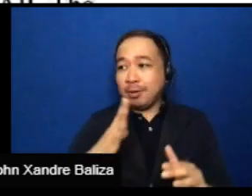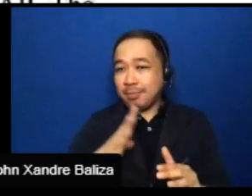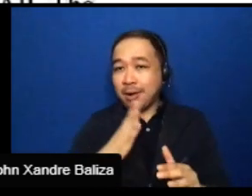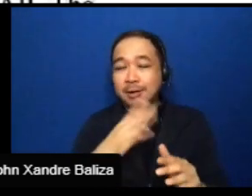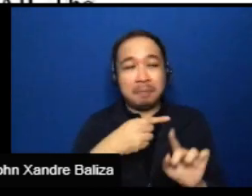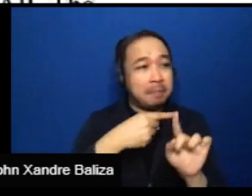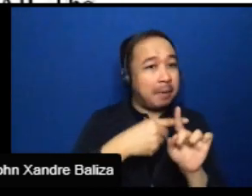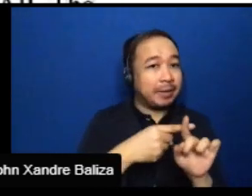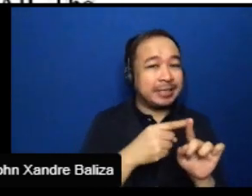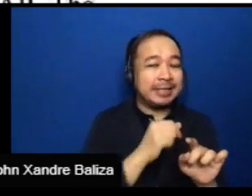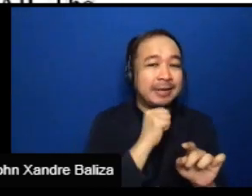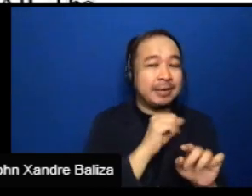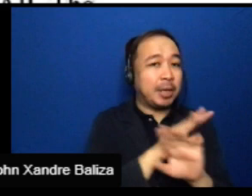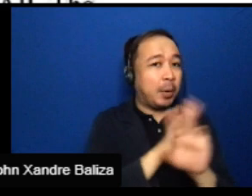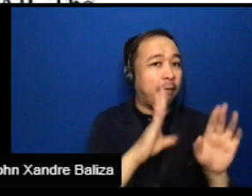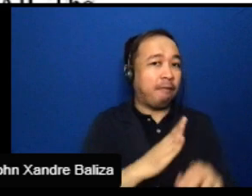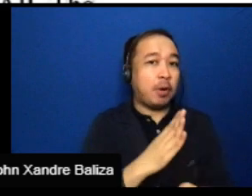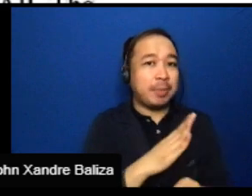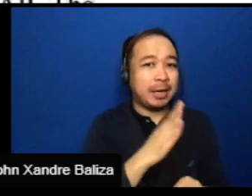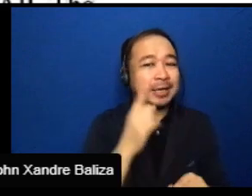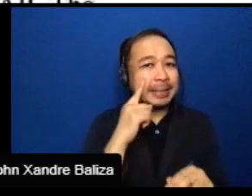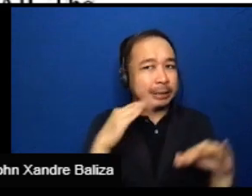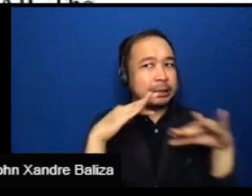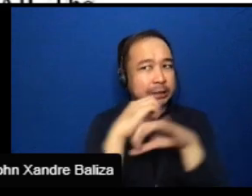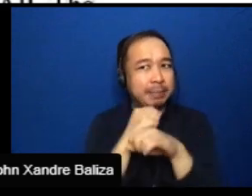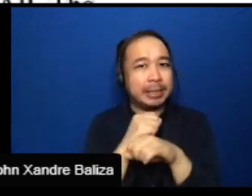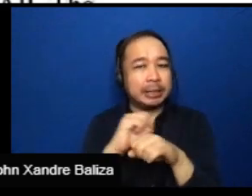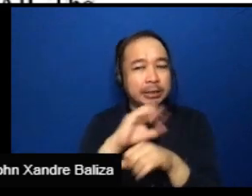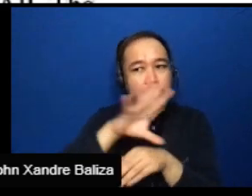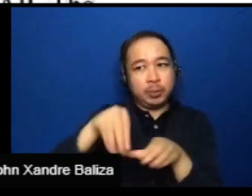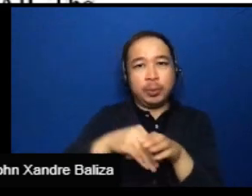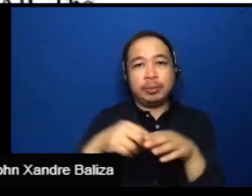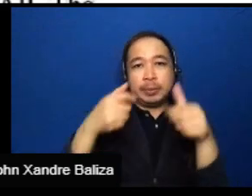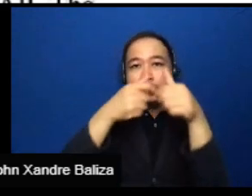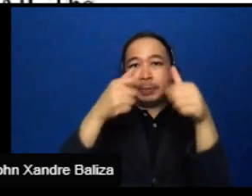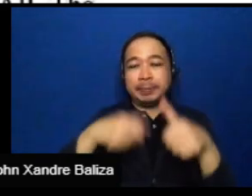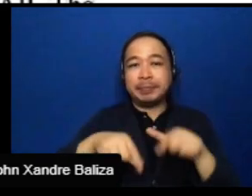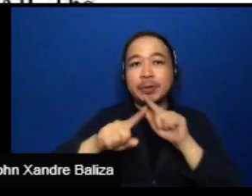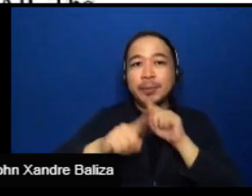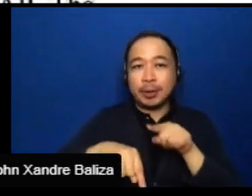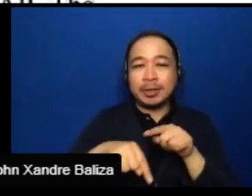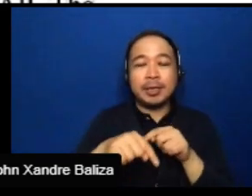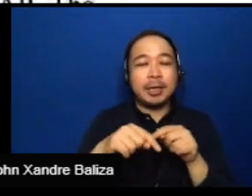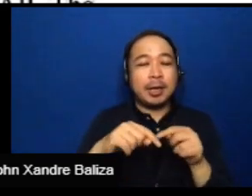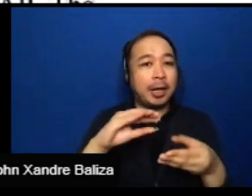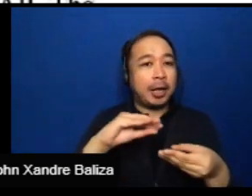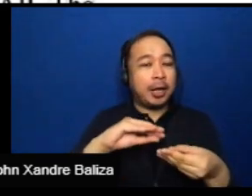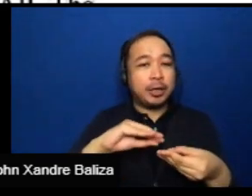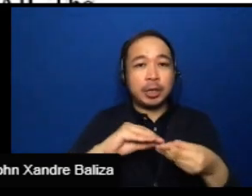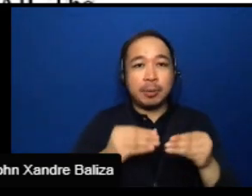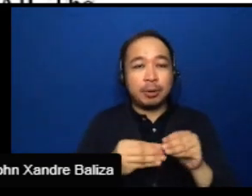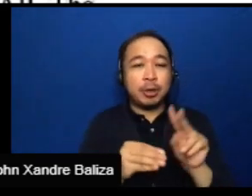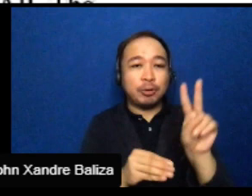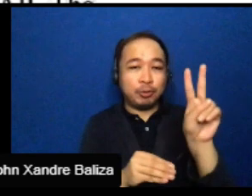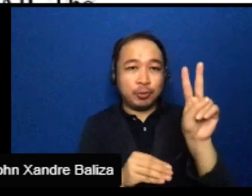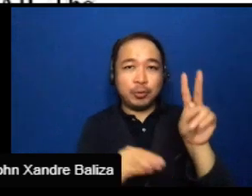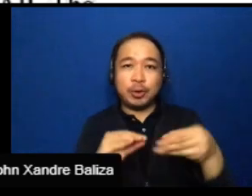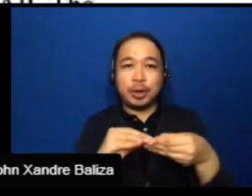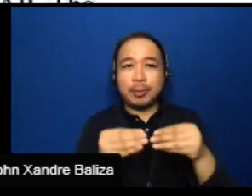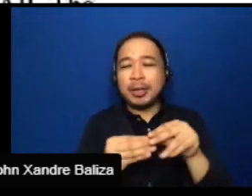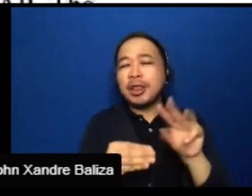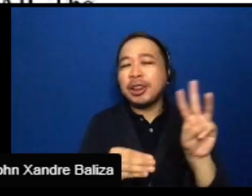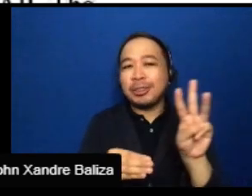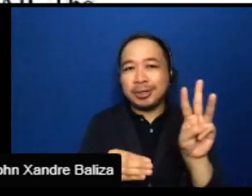summary was reflected as part of the report as Roman 2, Roman 3 of the